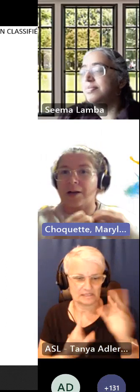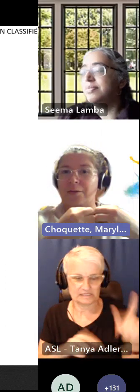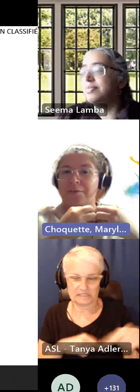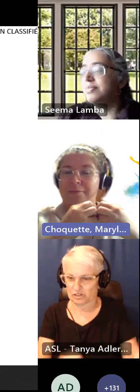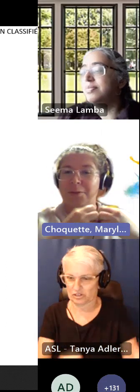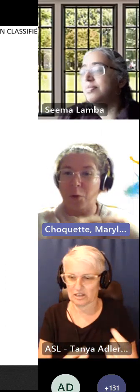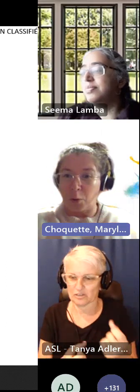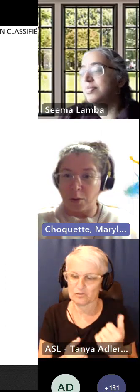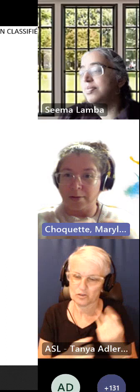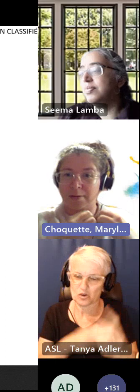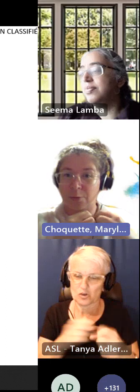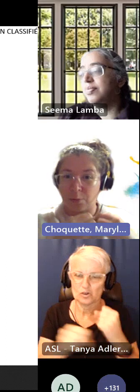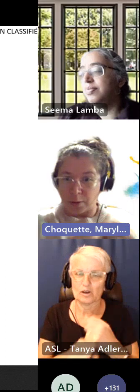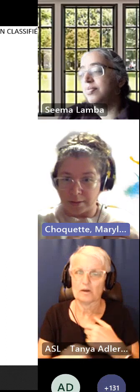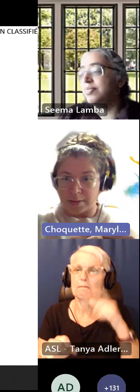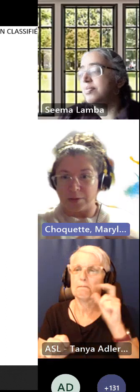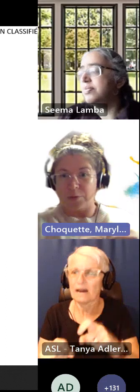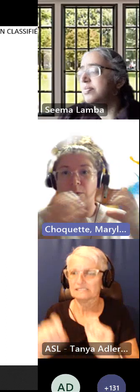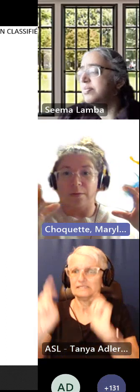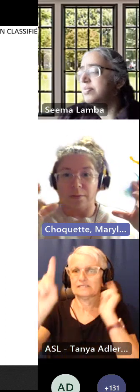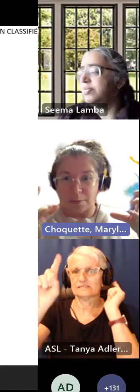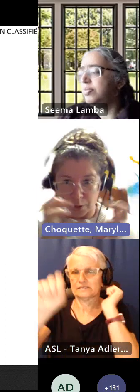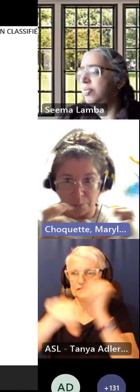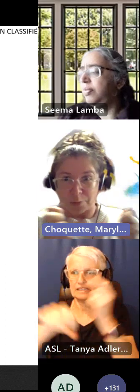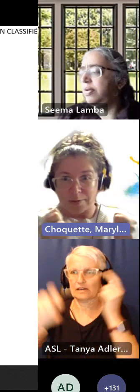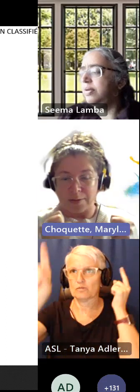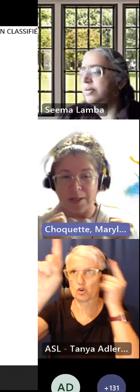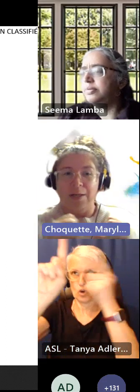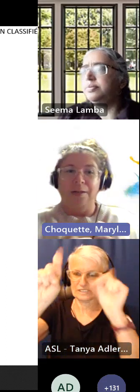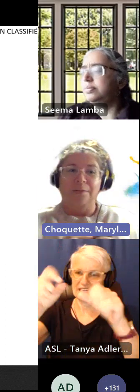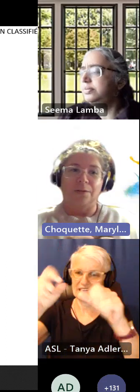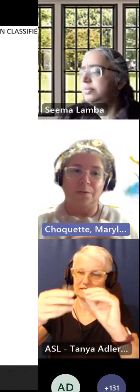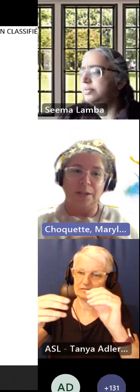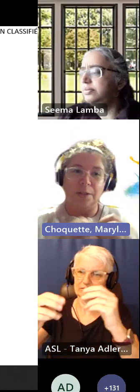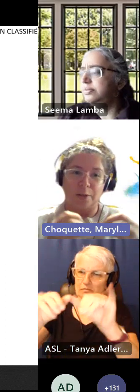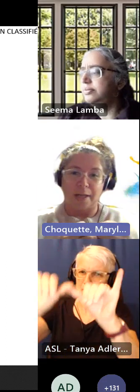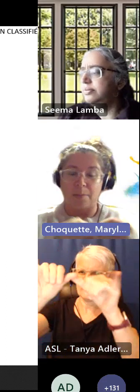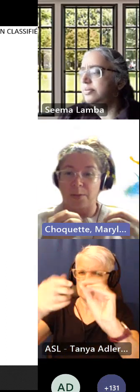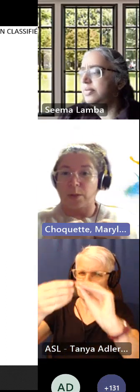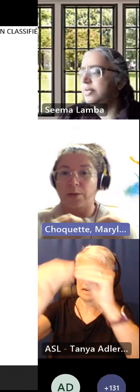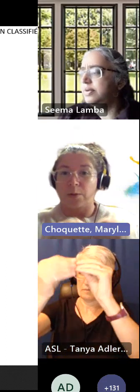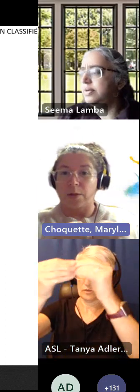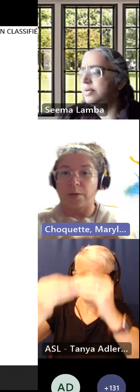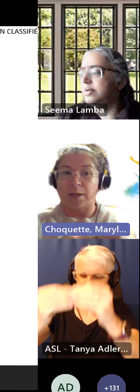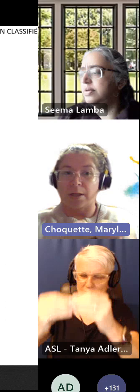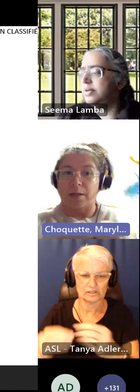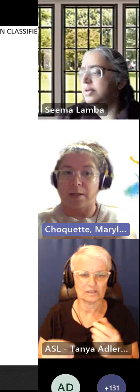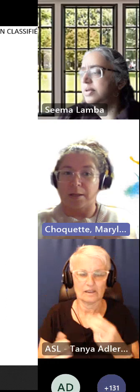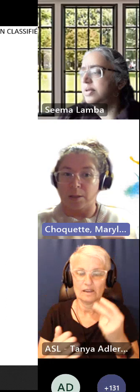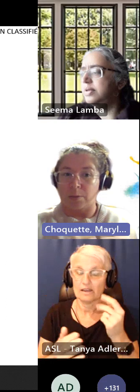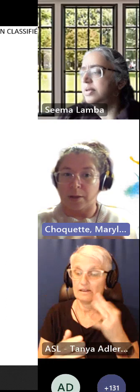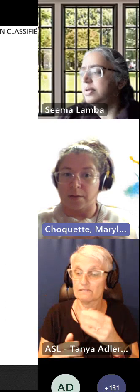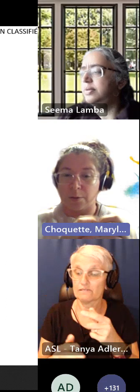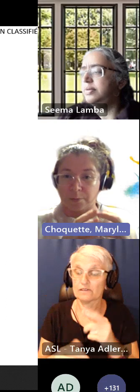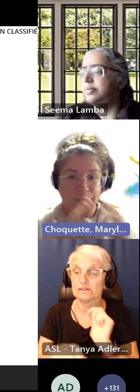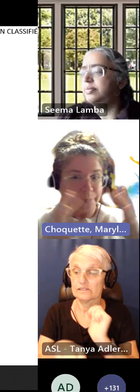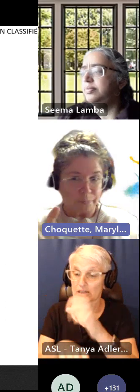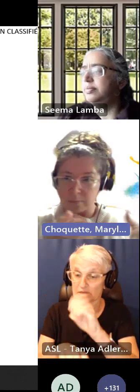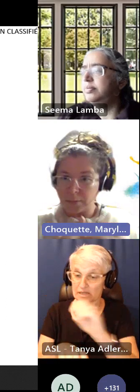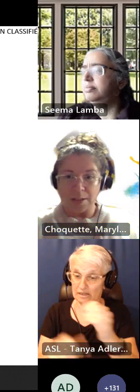need to have goals, quantitative goals, so numbers, to fill your gaps when you're creating an EE